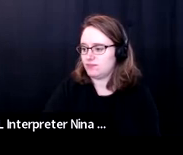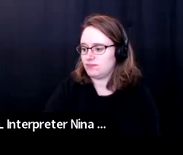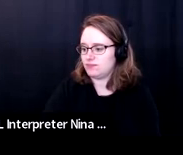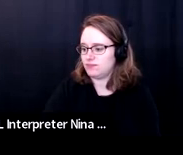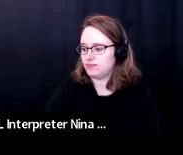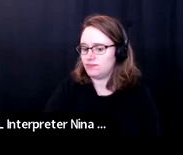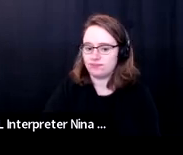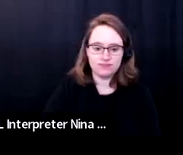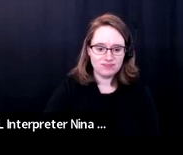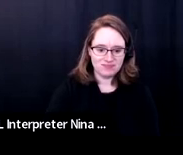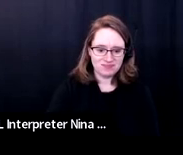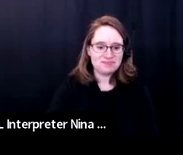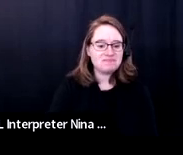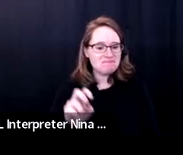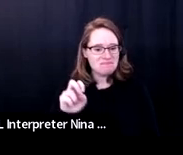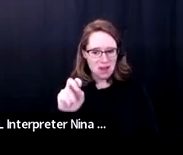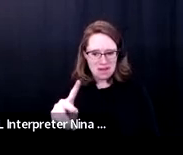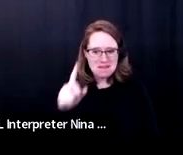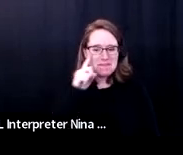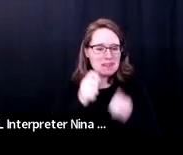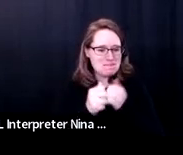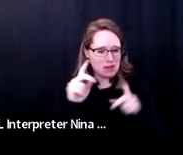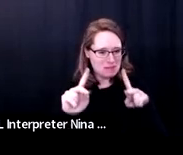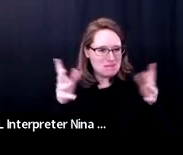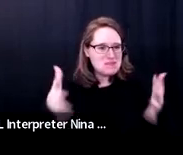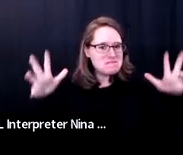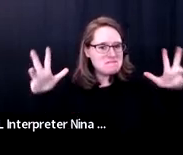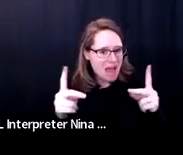I think most people are back. How did it go?